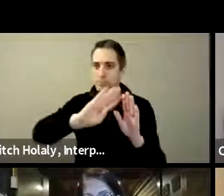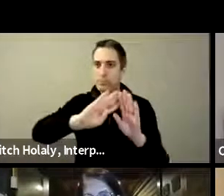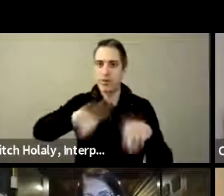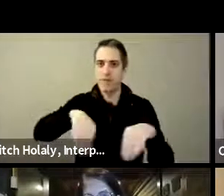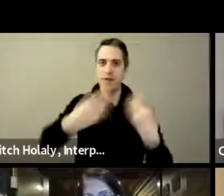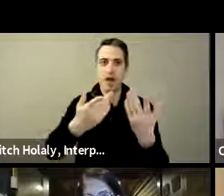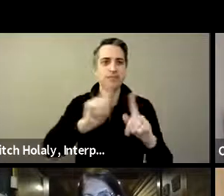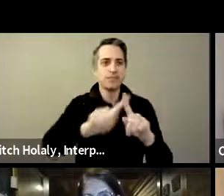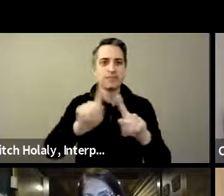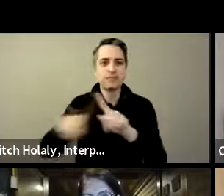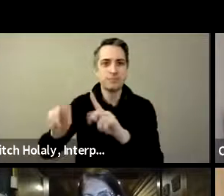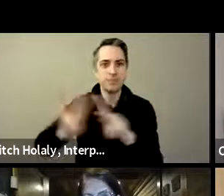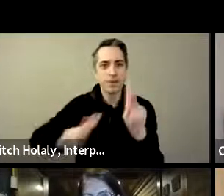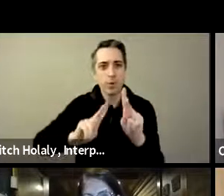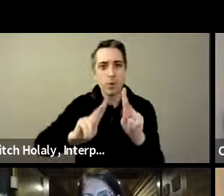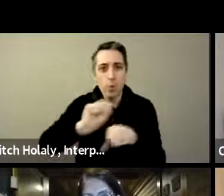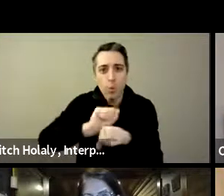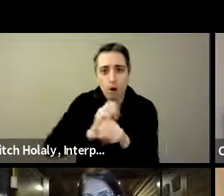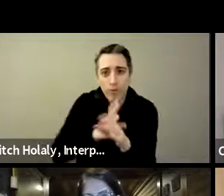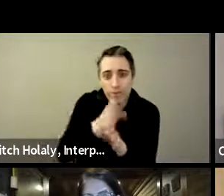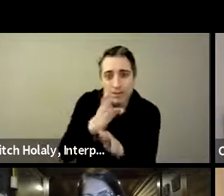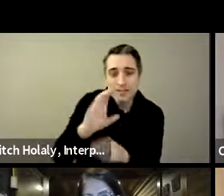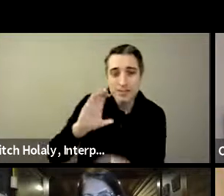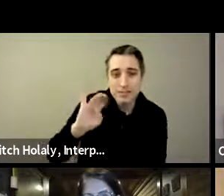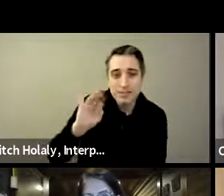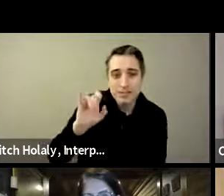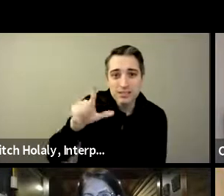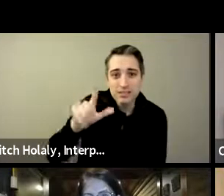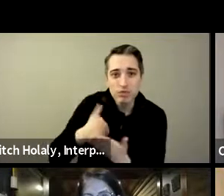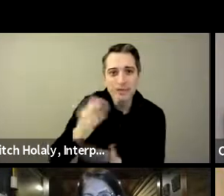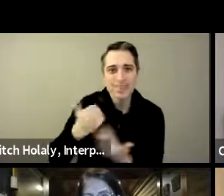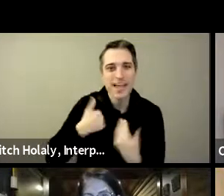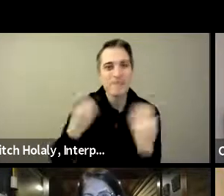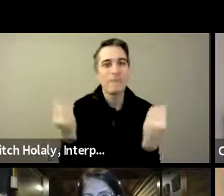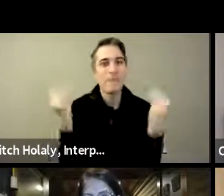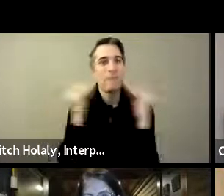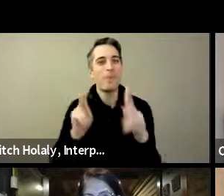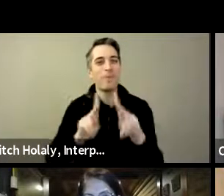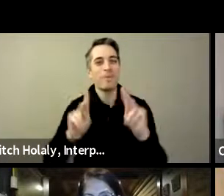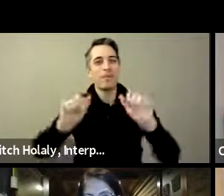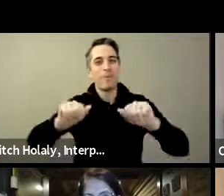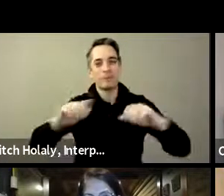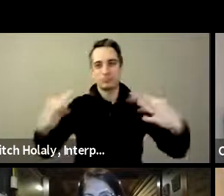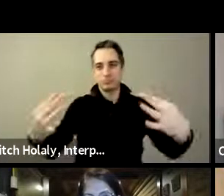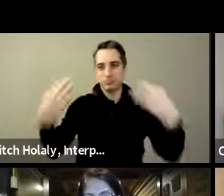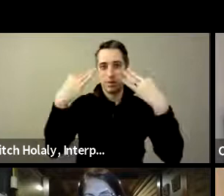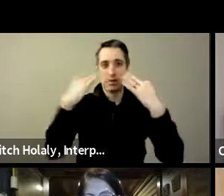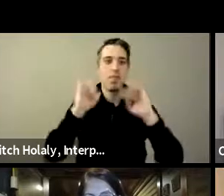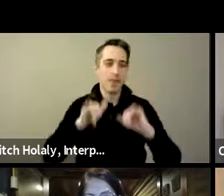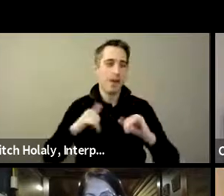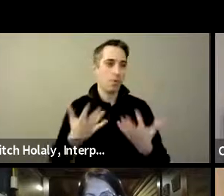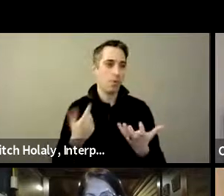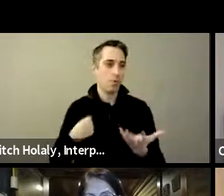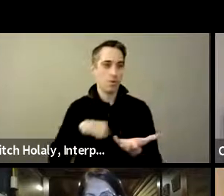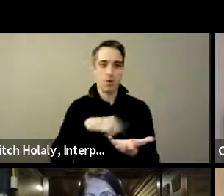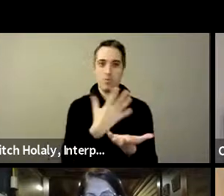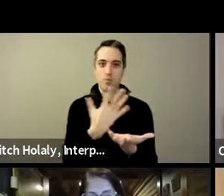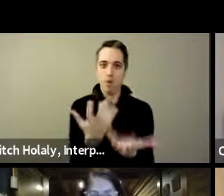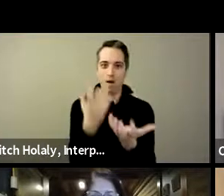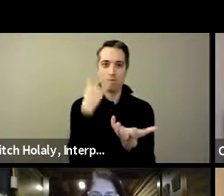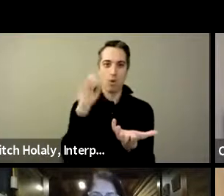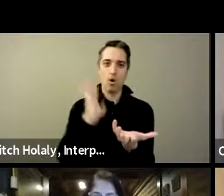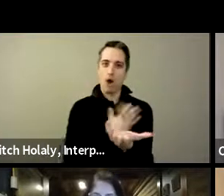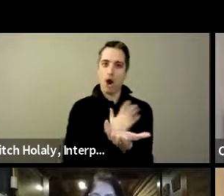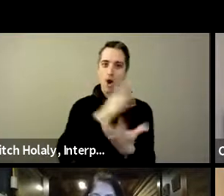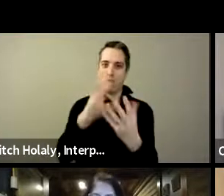area of civil rights to also have a broader audience. So that's what we're going to be looking to do for our meetings in 2021.